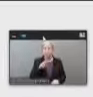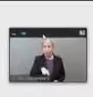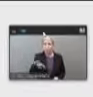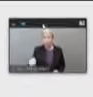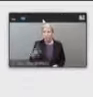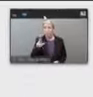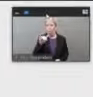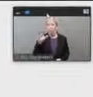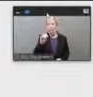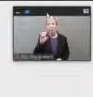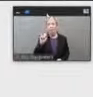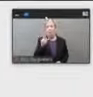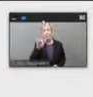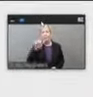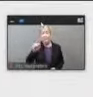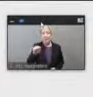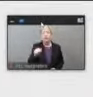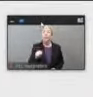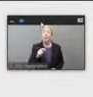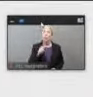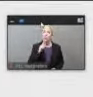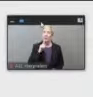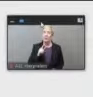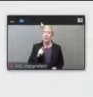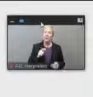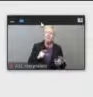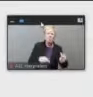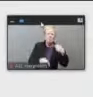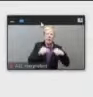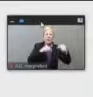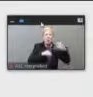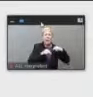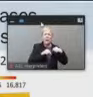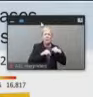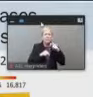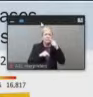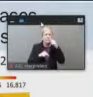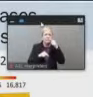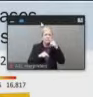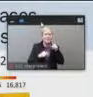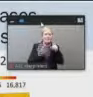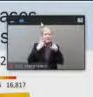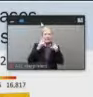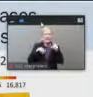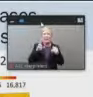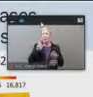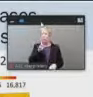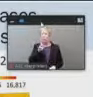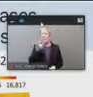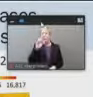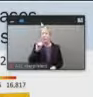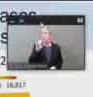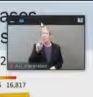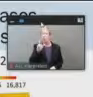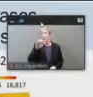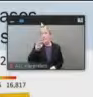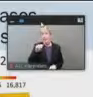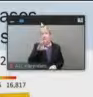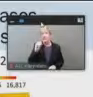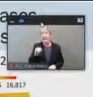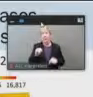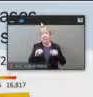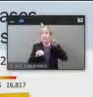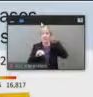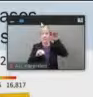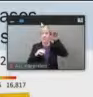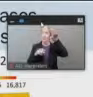really white, could you go back? I want to just make sure people are clear on this. That particular county, when